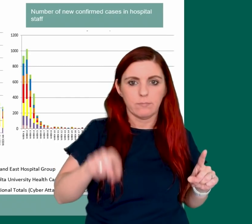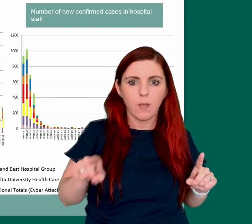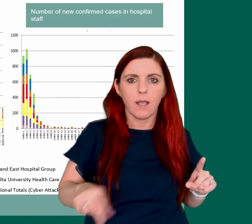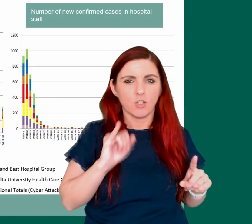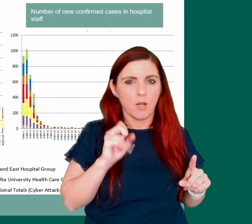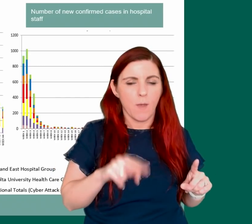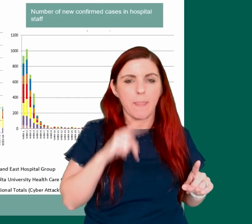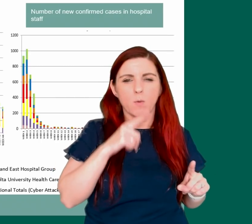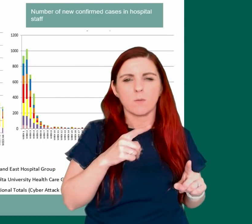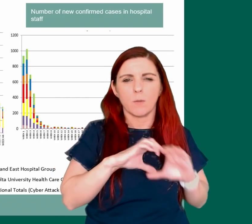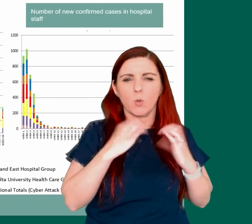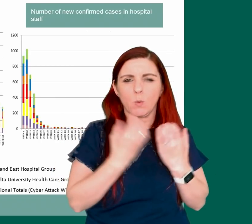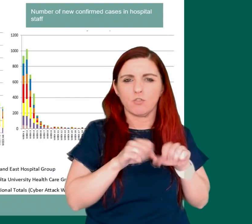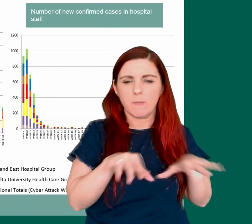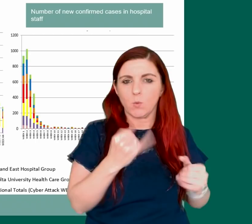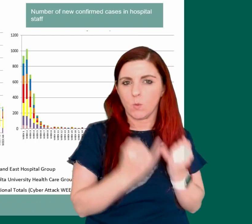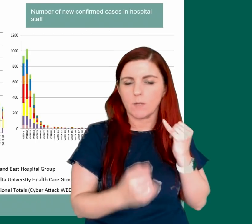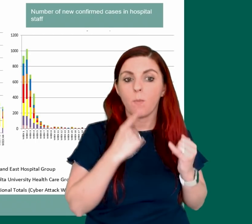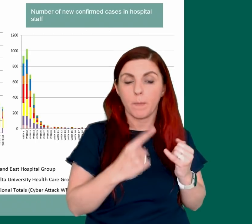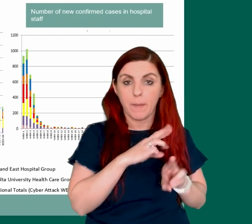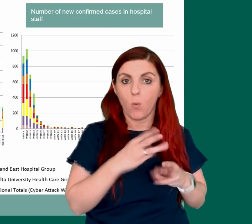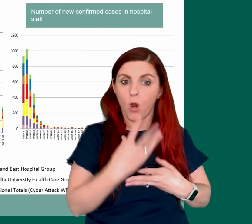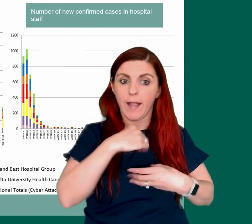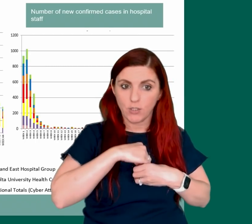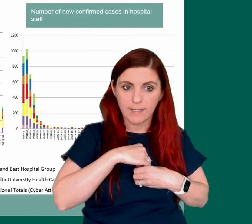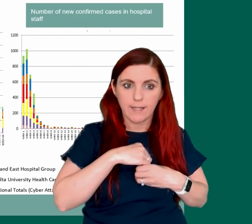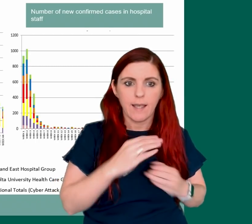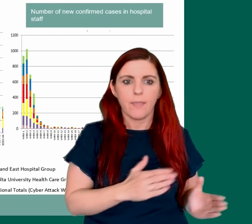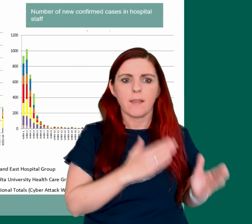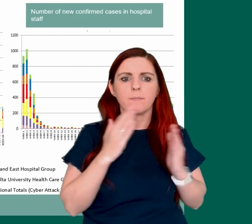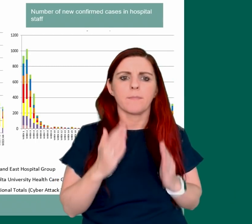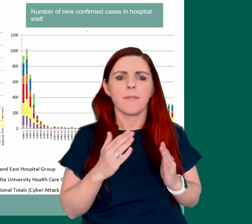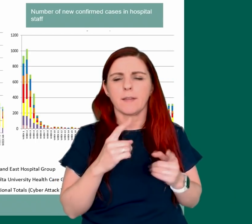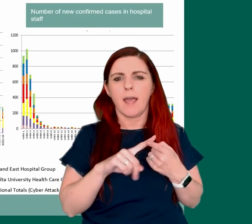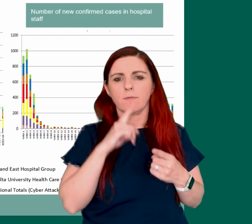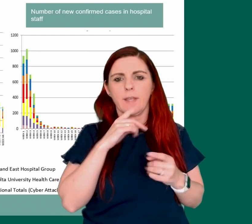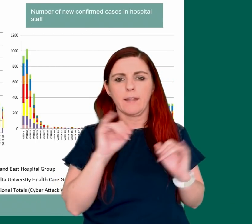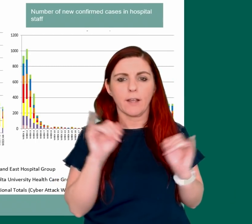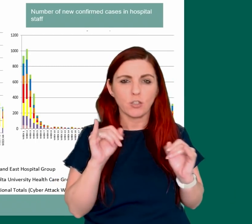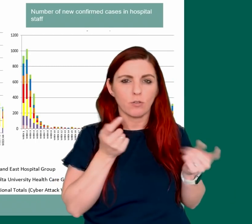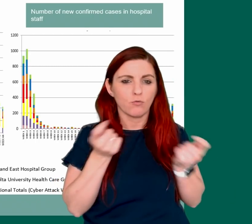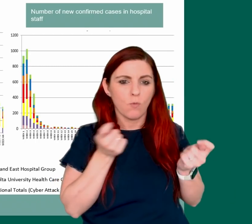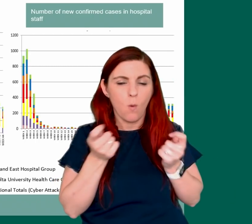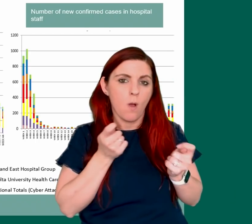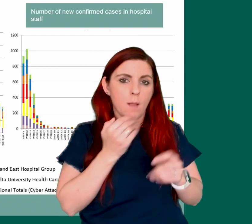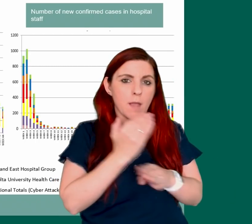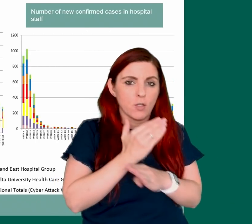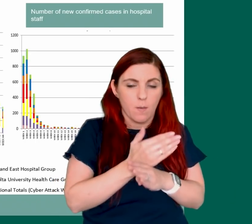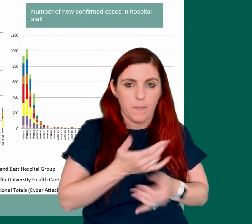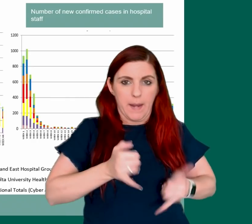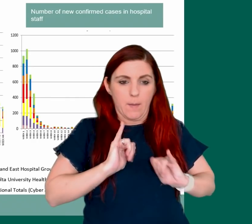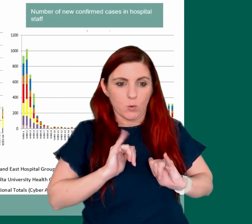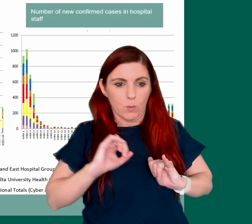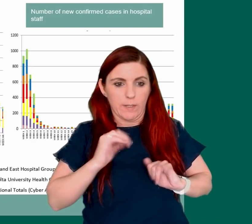transmission. But the effective vaccination, the effective infection prevention control measures, and of course the hard work of our healthcare teams has kept that,